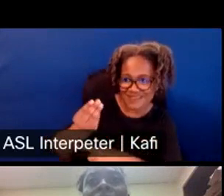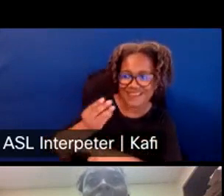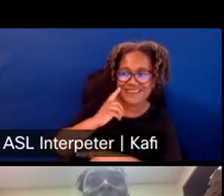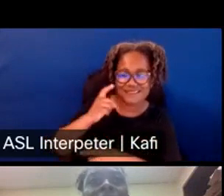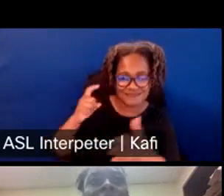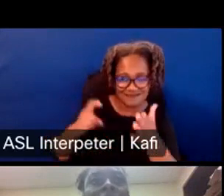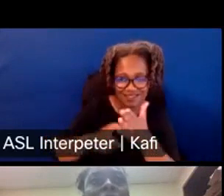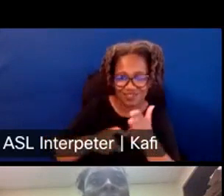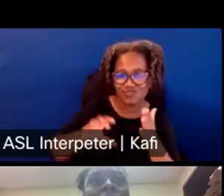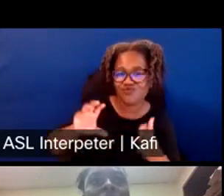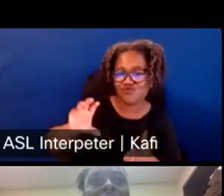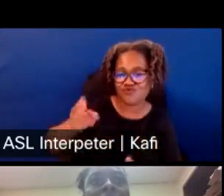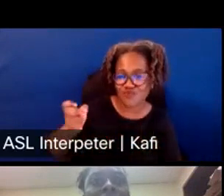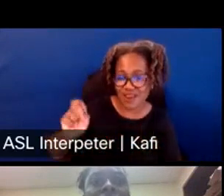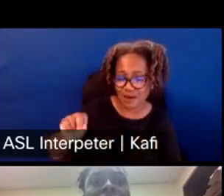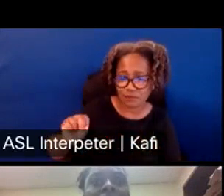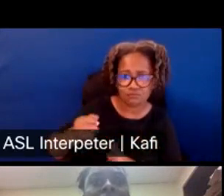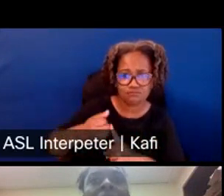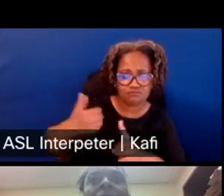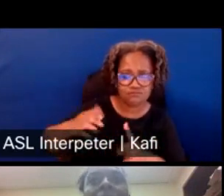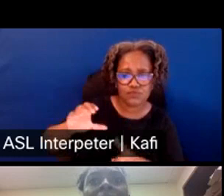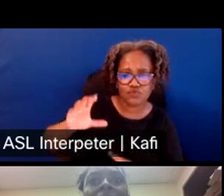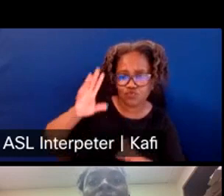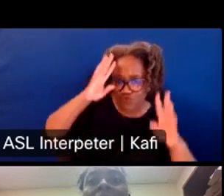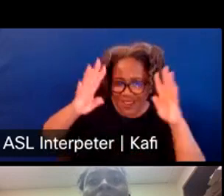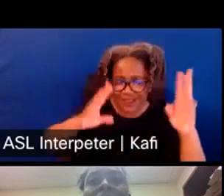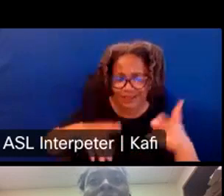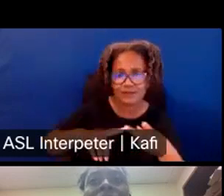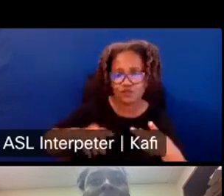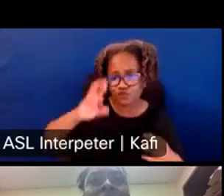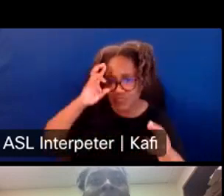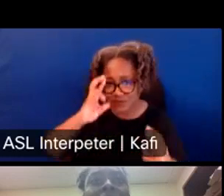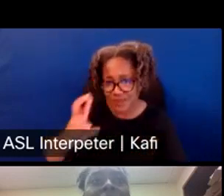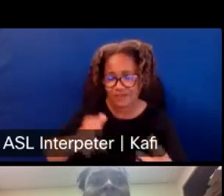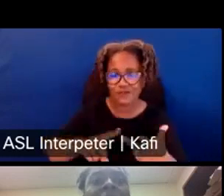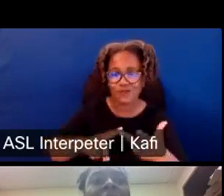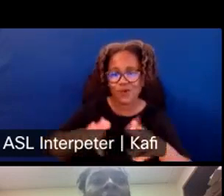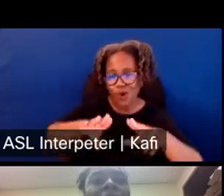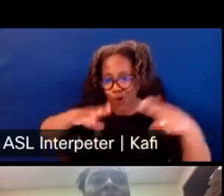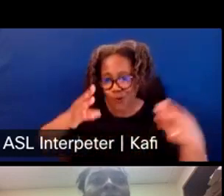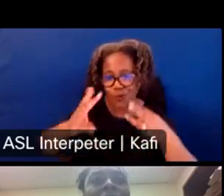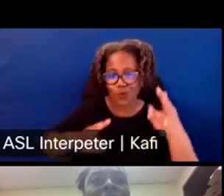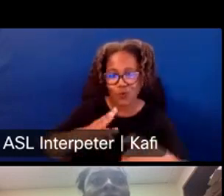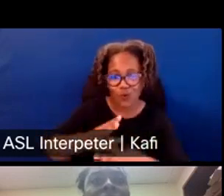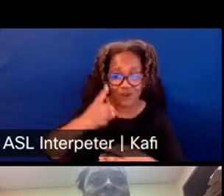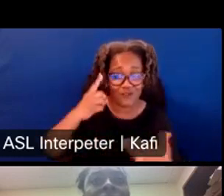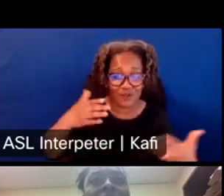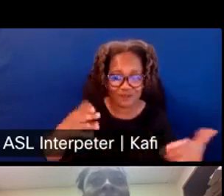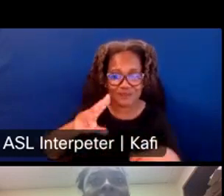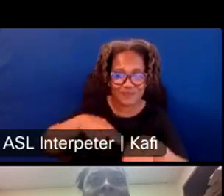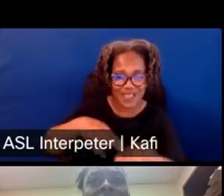a Respectful and Open Workplace for Natural Hair Act created in 2019 out of a need to